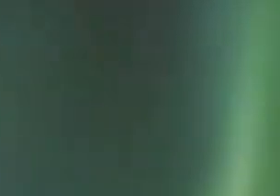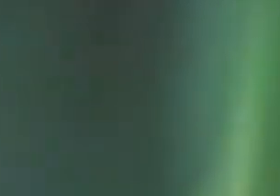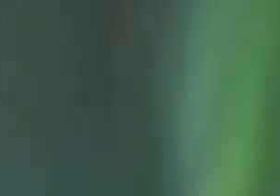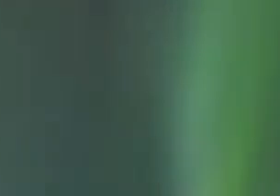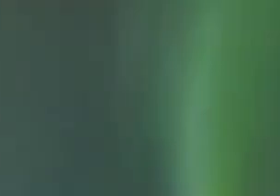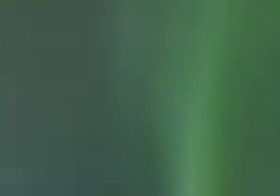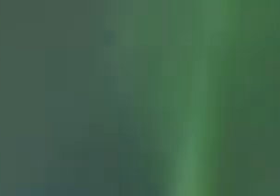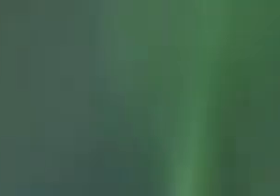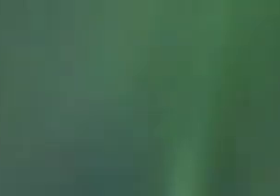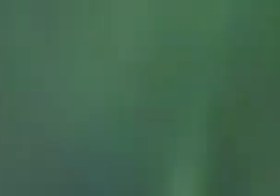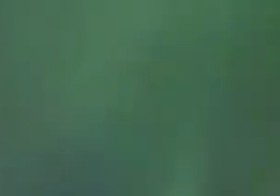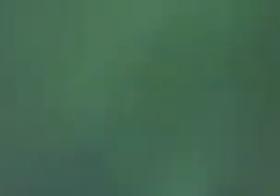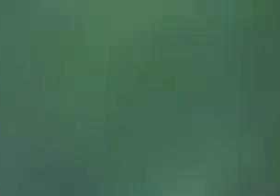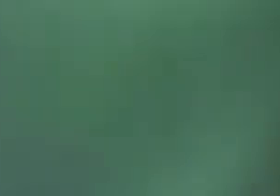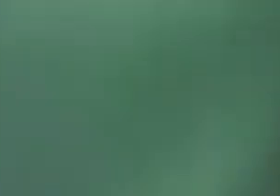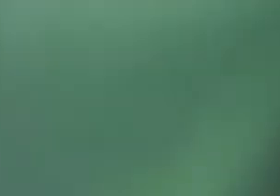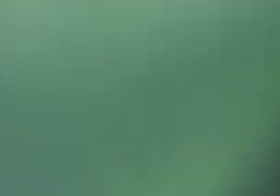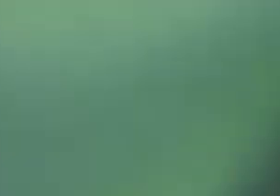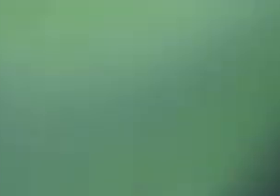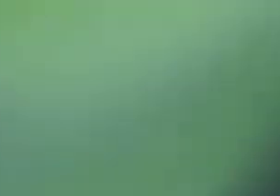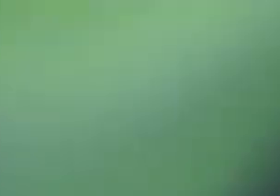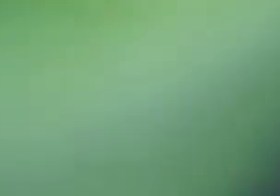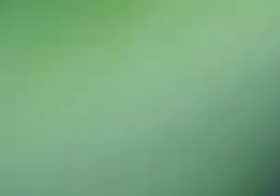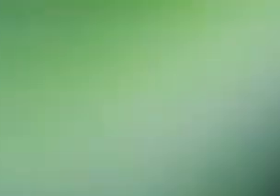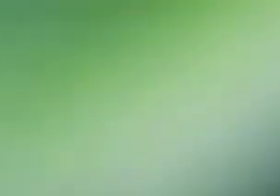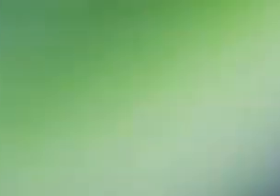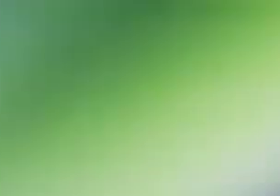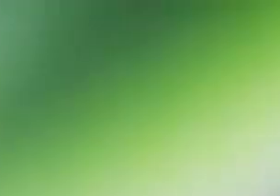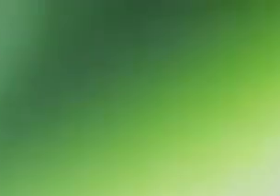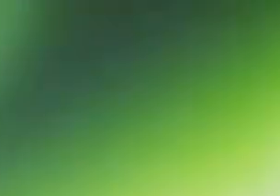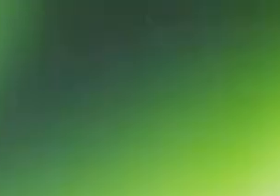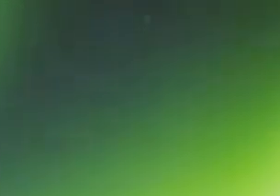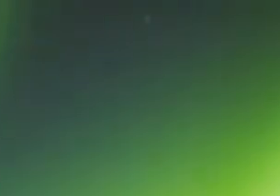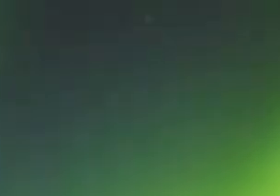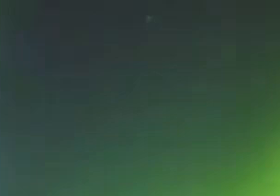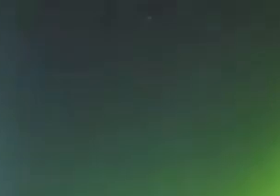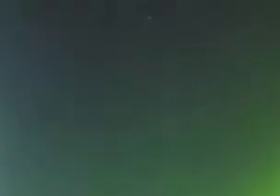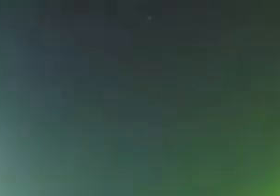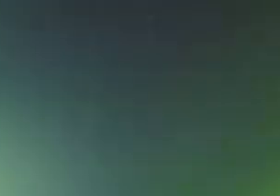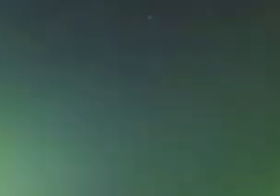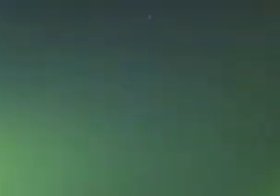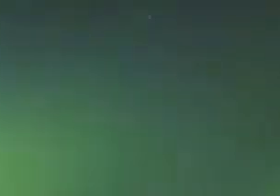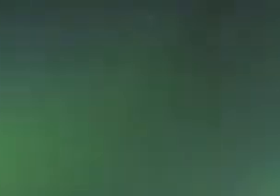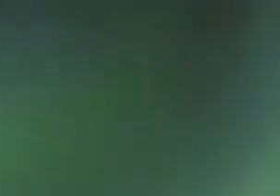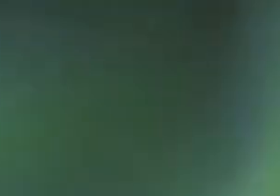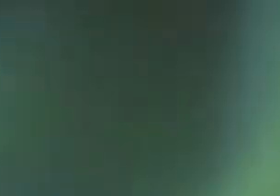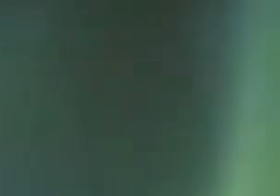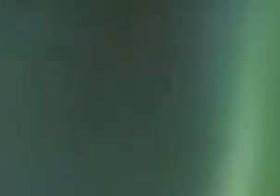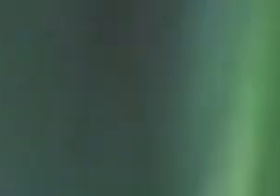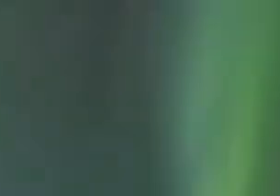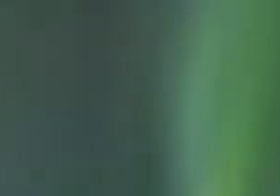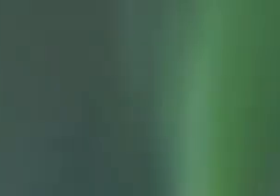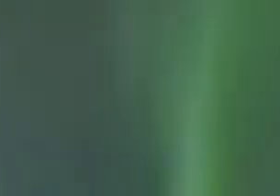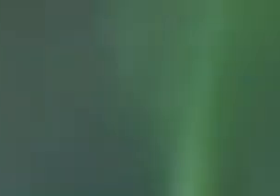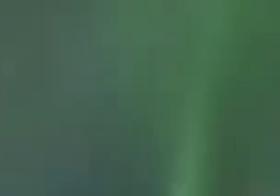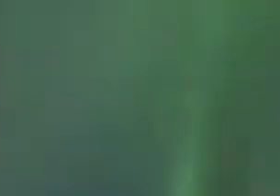extensions, we get notified through our emails. And so if you, as Ms. Thorne mentioned, you provide your name, your contact information,